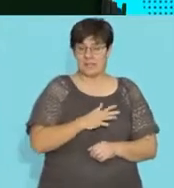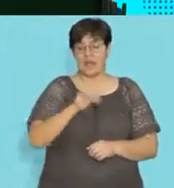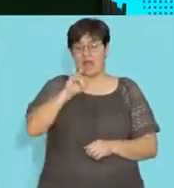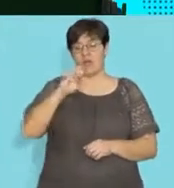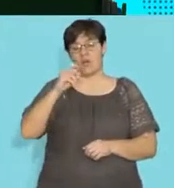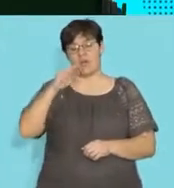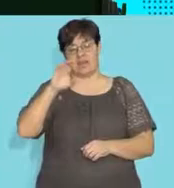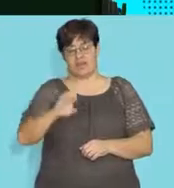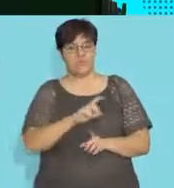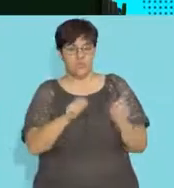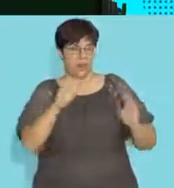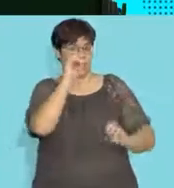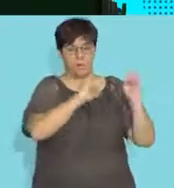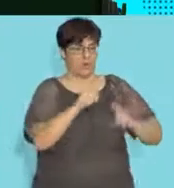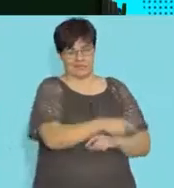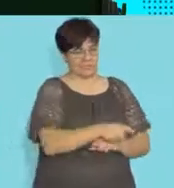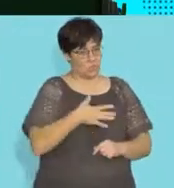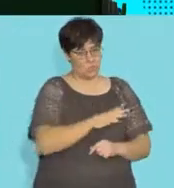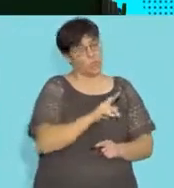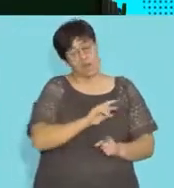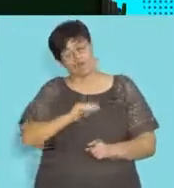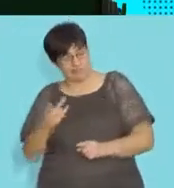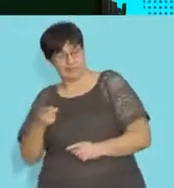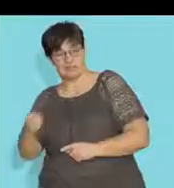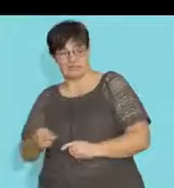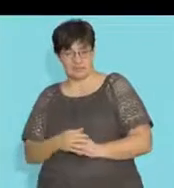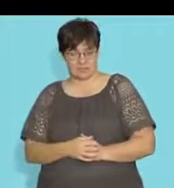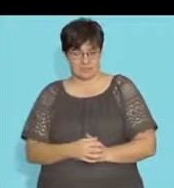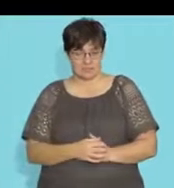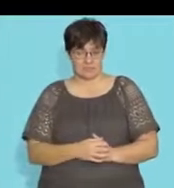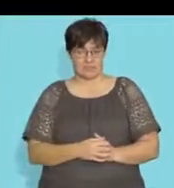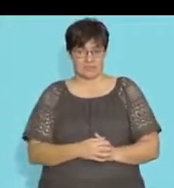in ionic than molecular form.